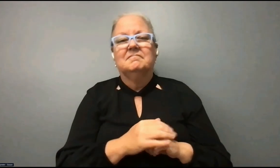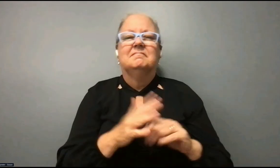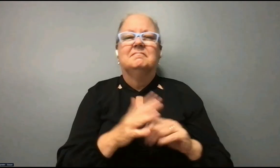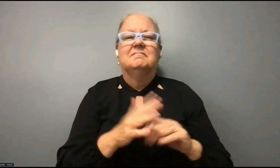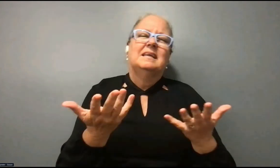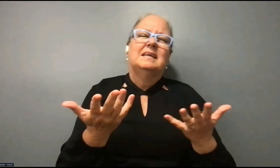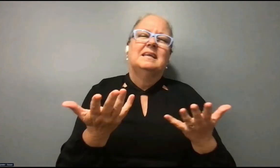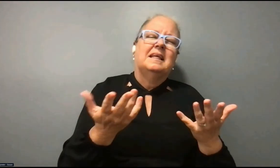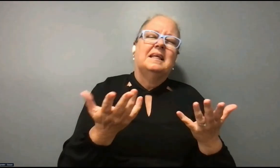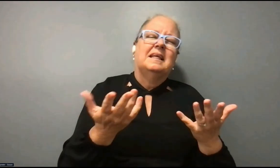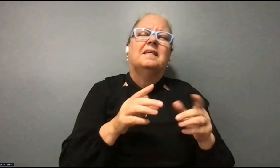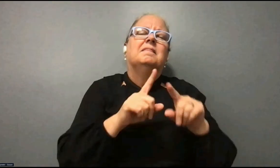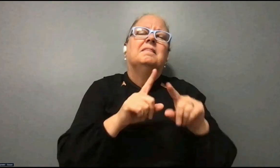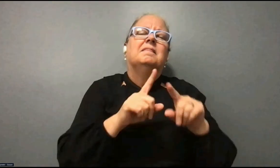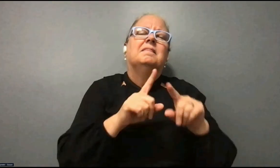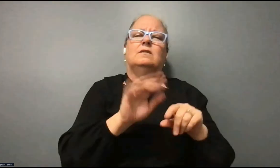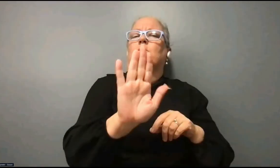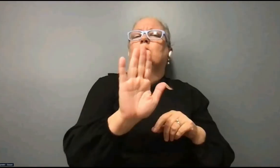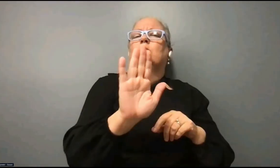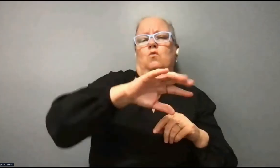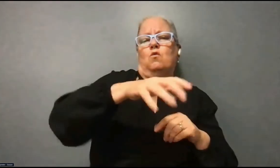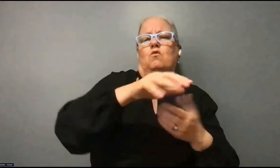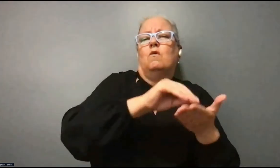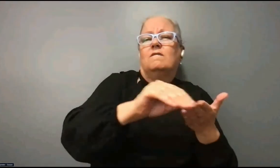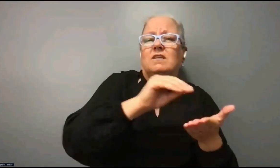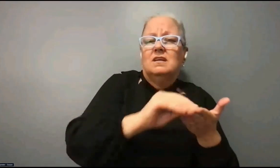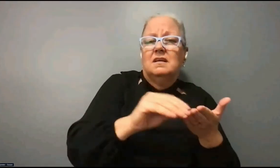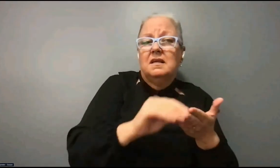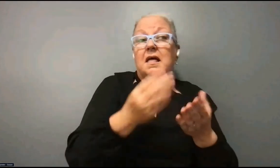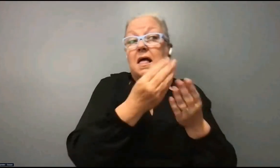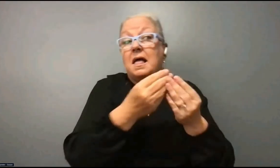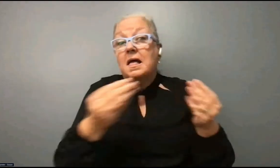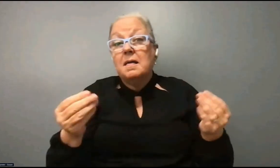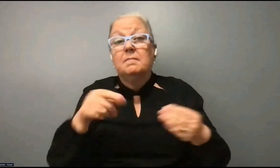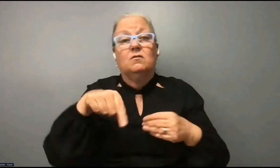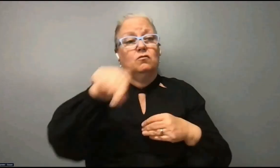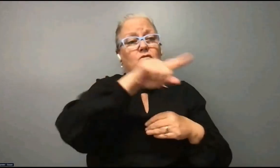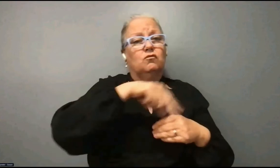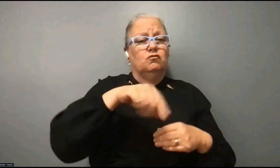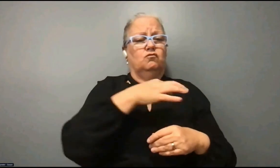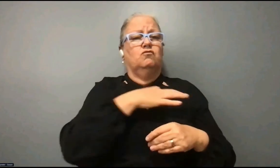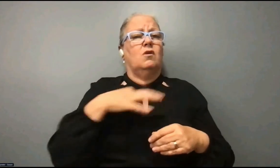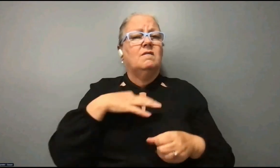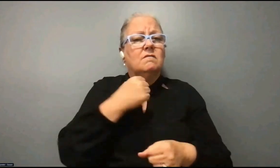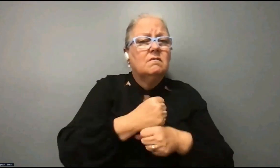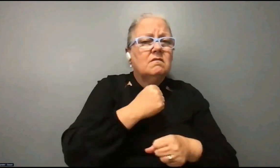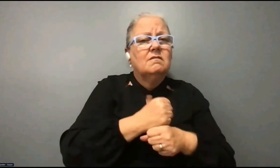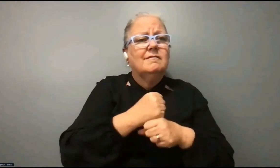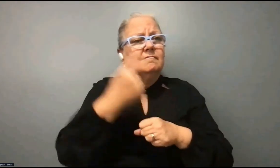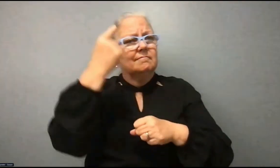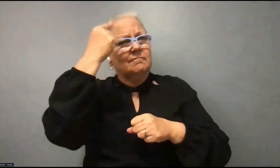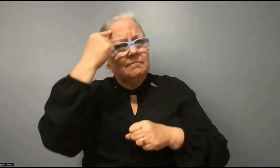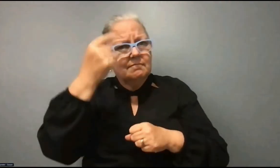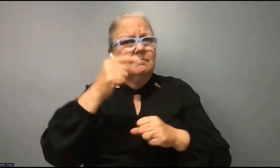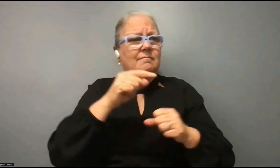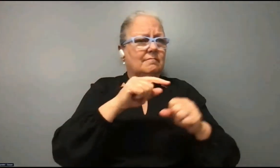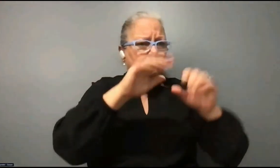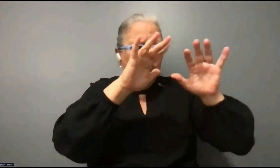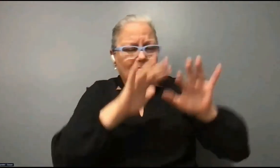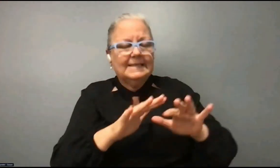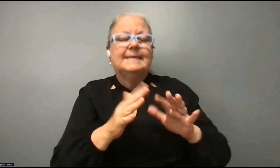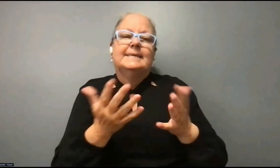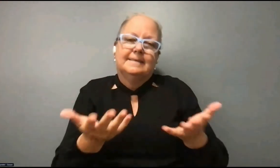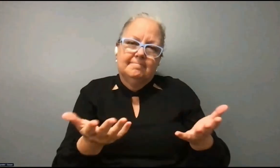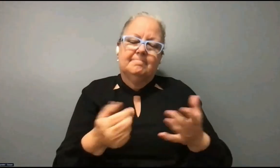country office and how many staff will be dedicated to finalize the system and the application. For us, because